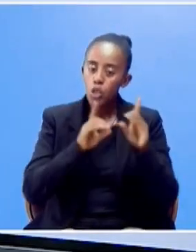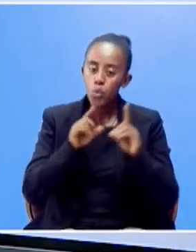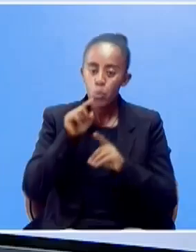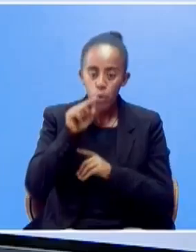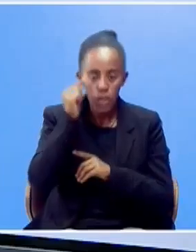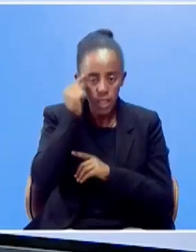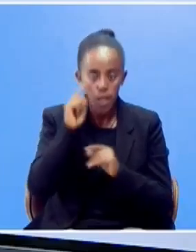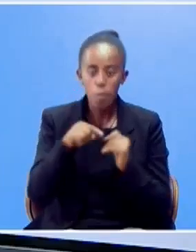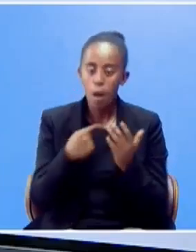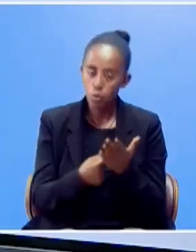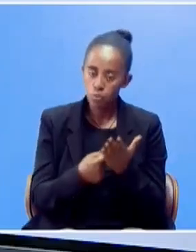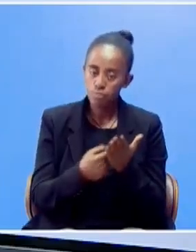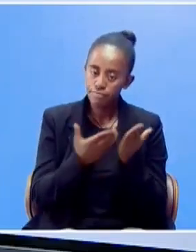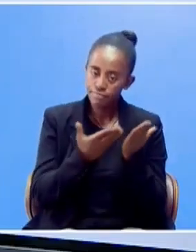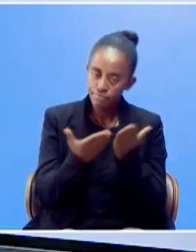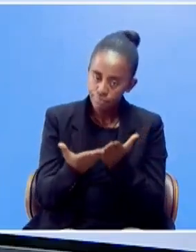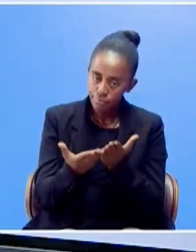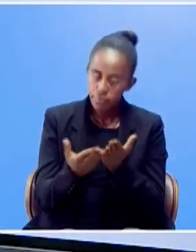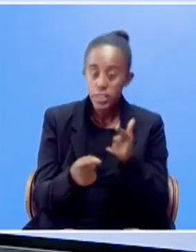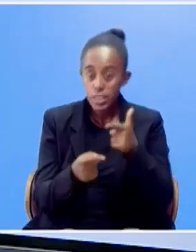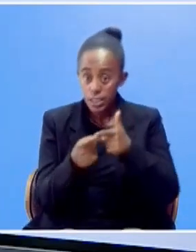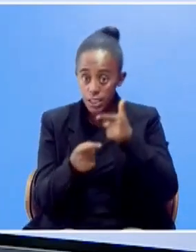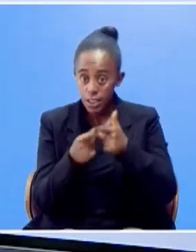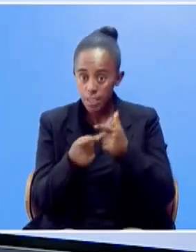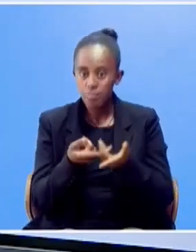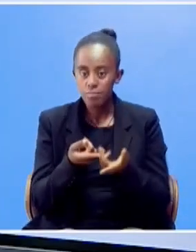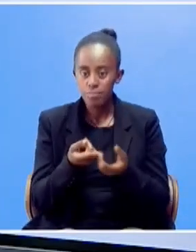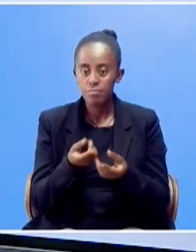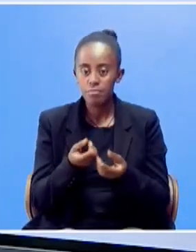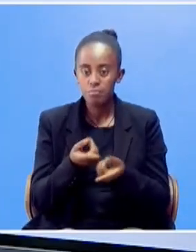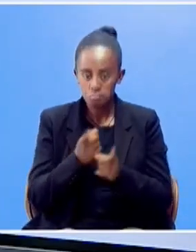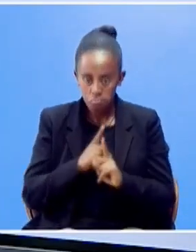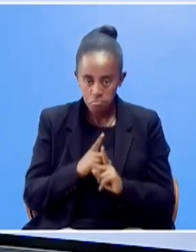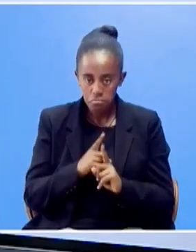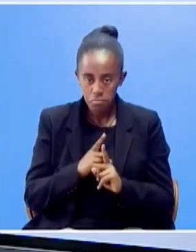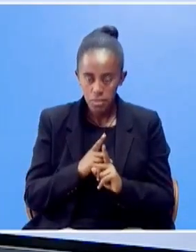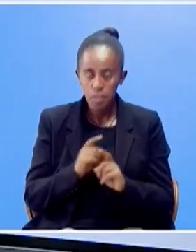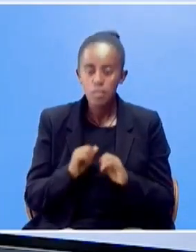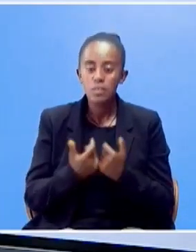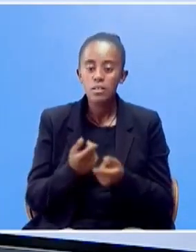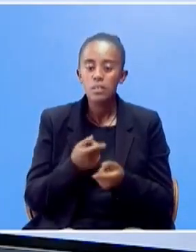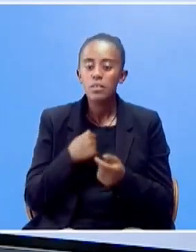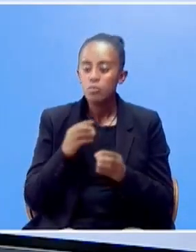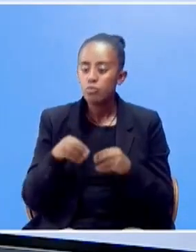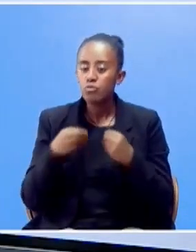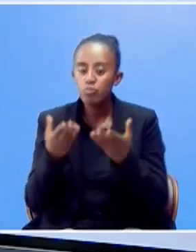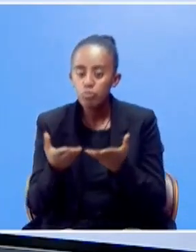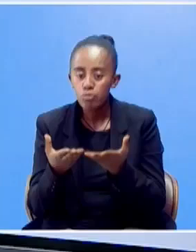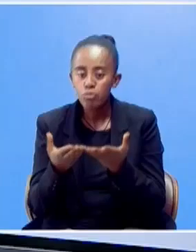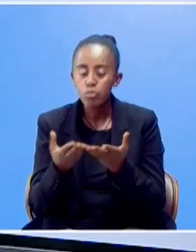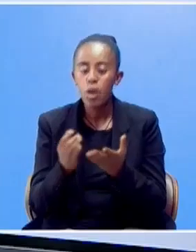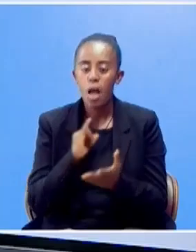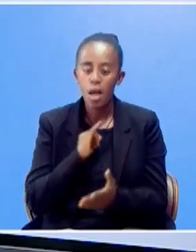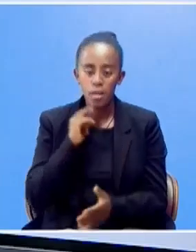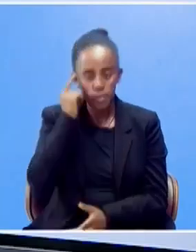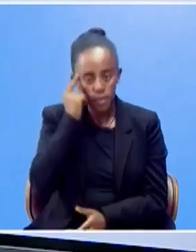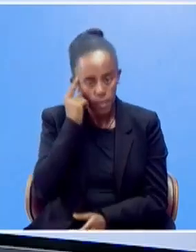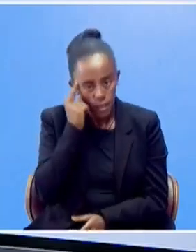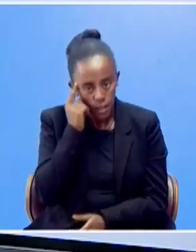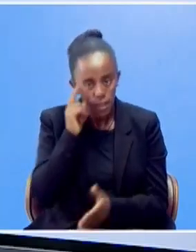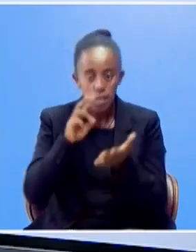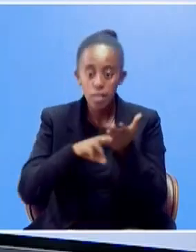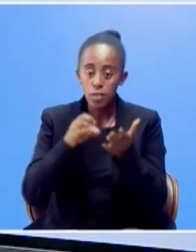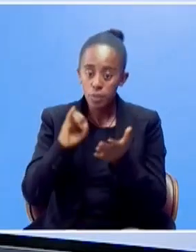think about? The second one, giving opinion. Then, how do I give my opinion? I think